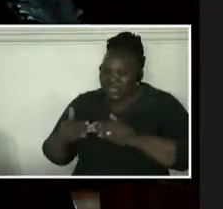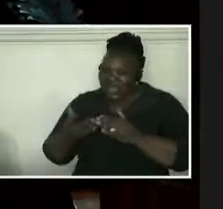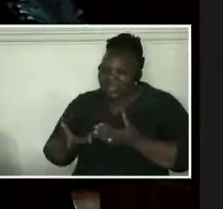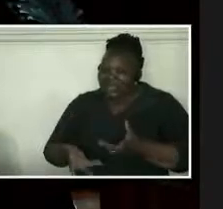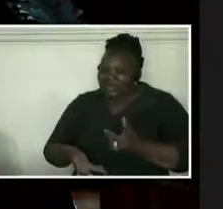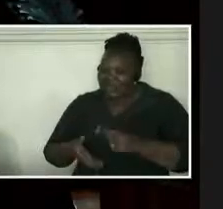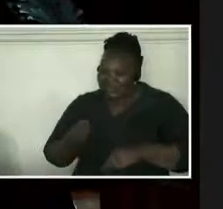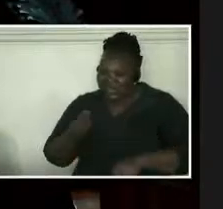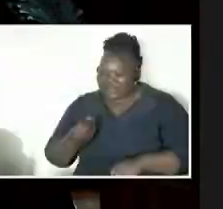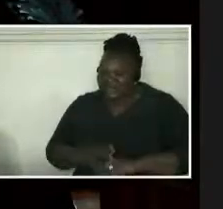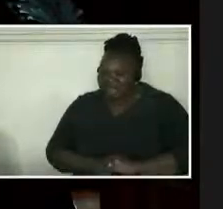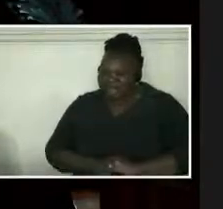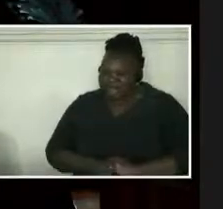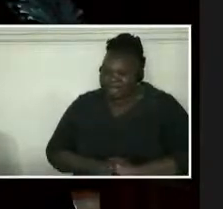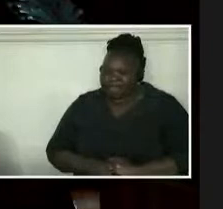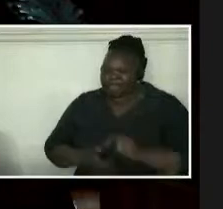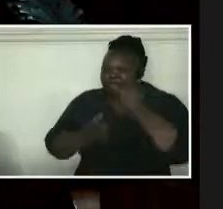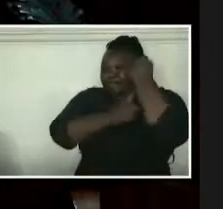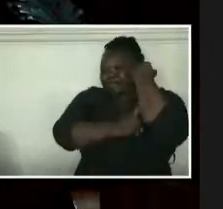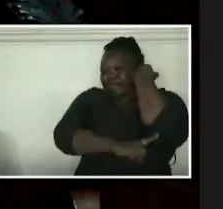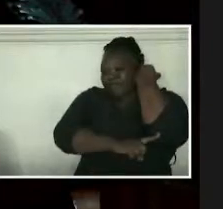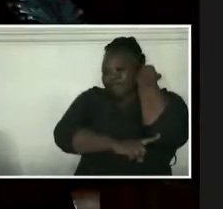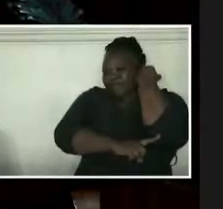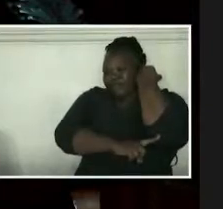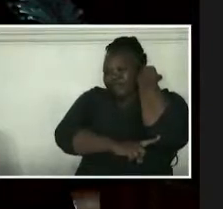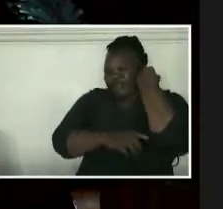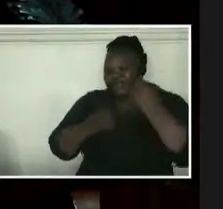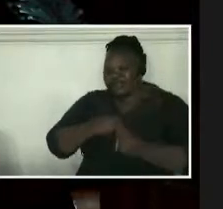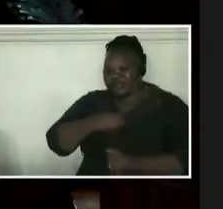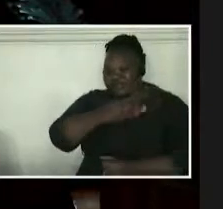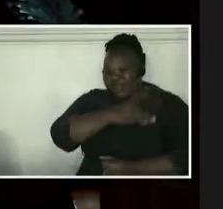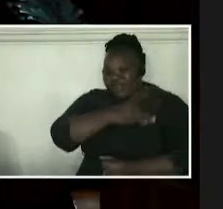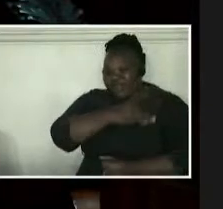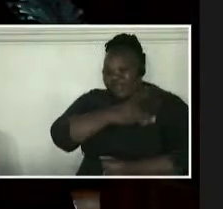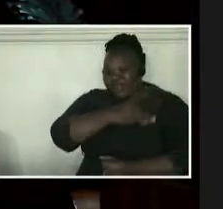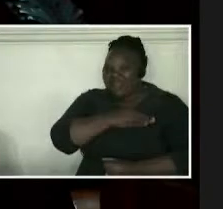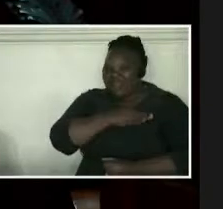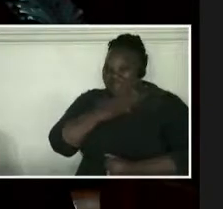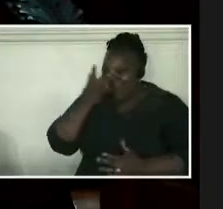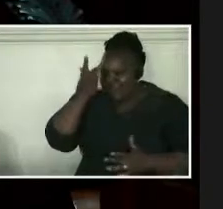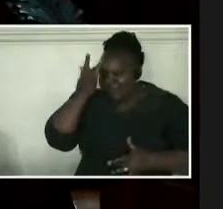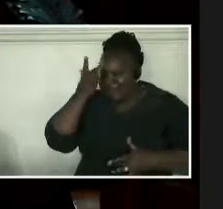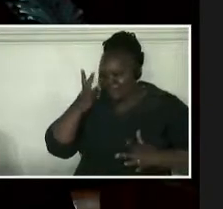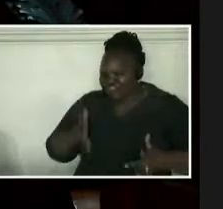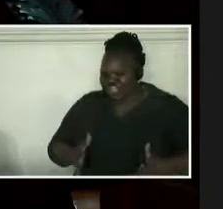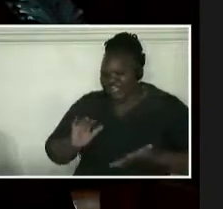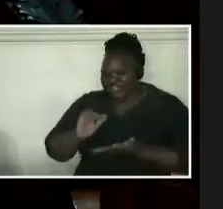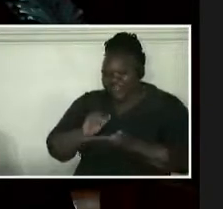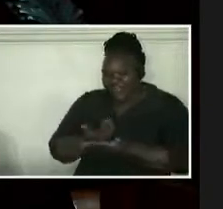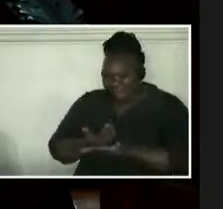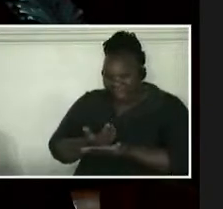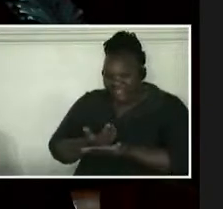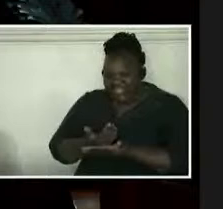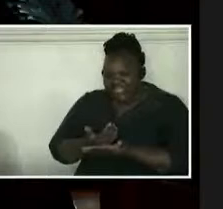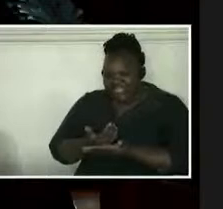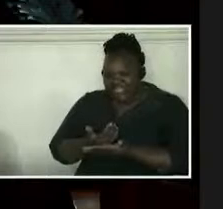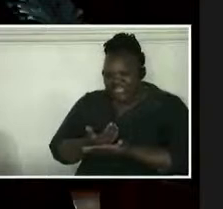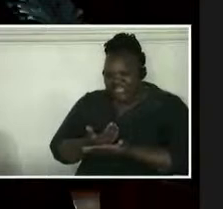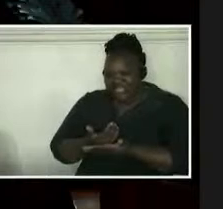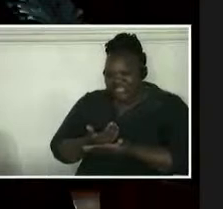should be getting the last one is staff and patient safety that should be emphasized